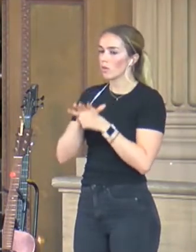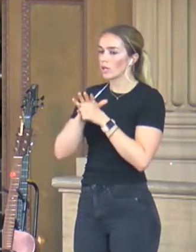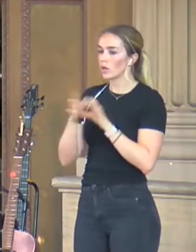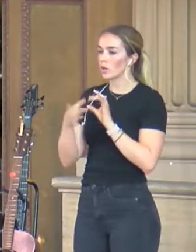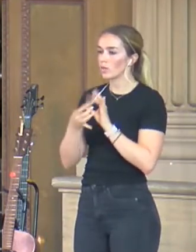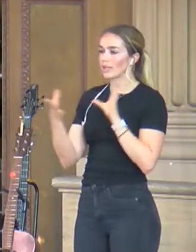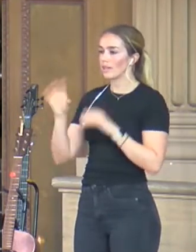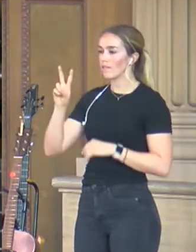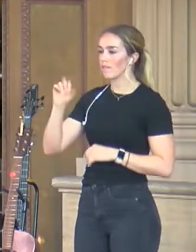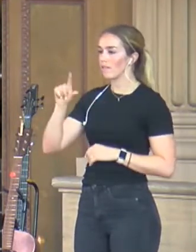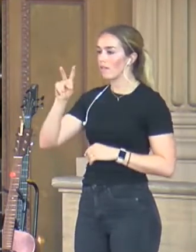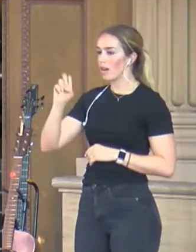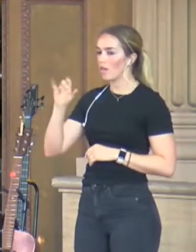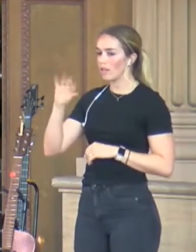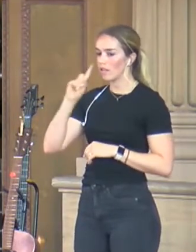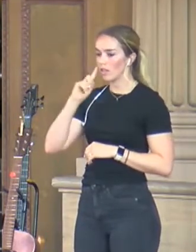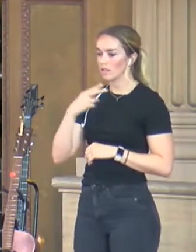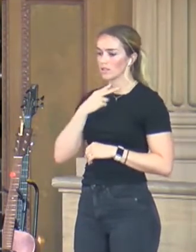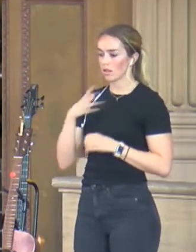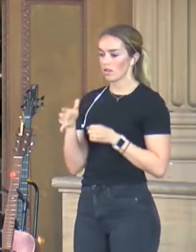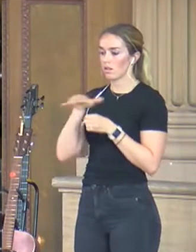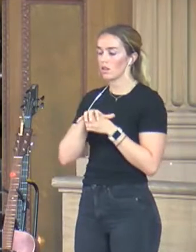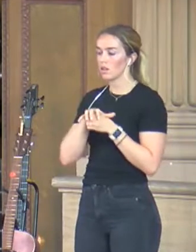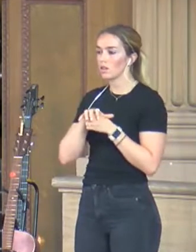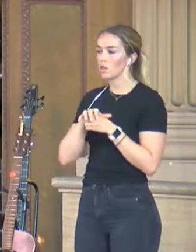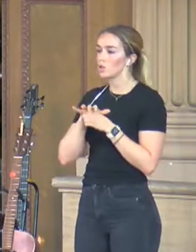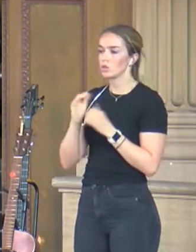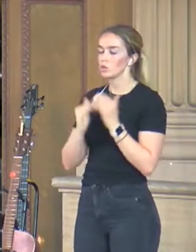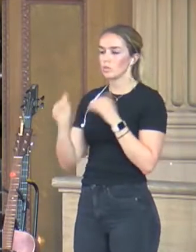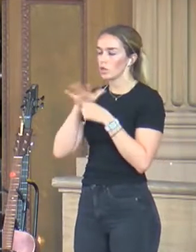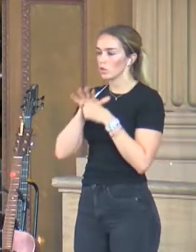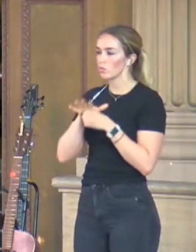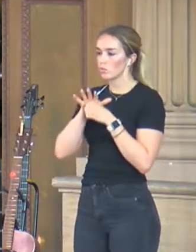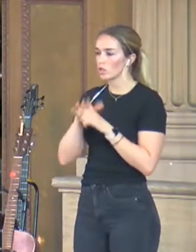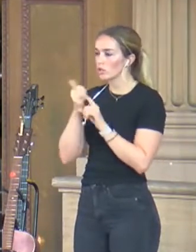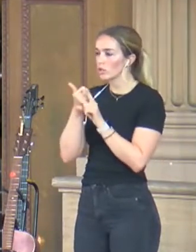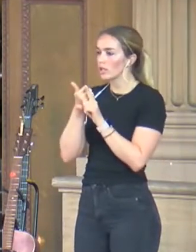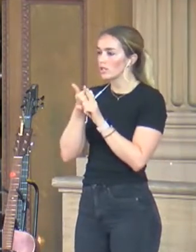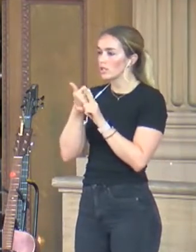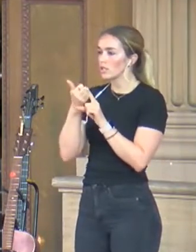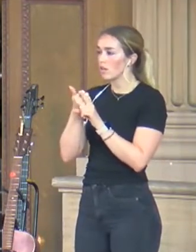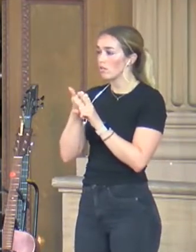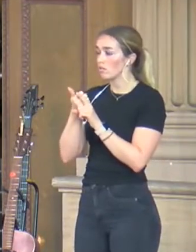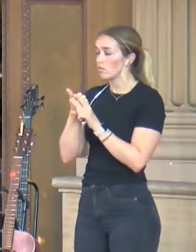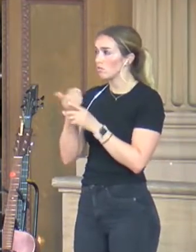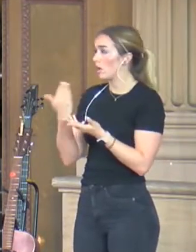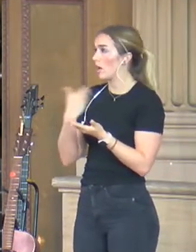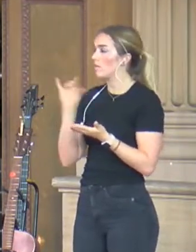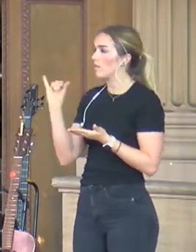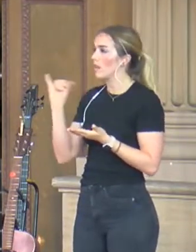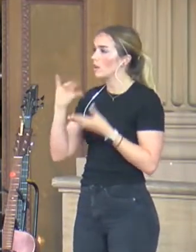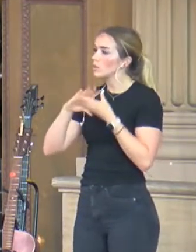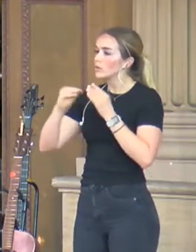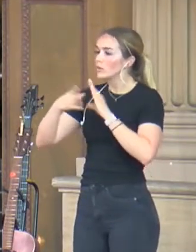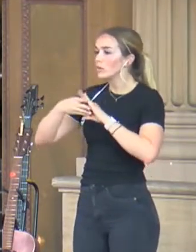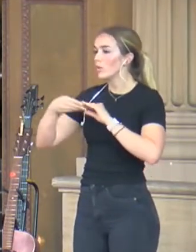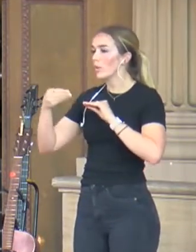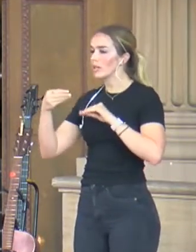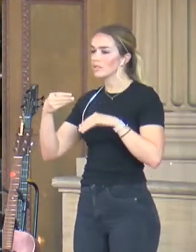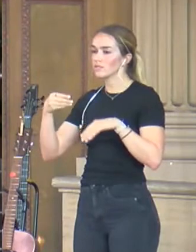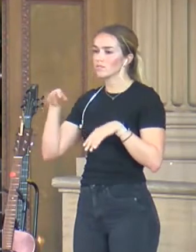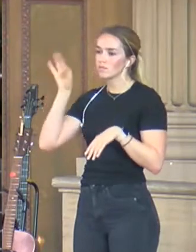valve. And so if you cap that thing off, pressure can build up in the hot water heaters. And we even had like the stories of legend